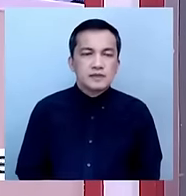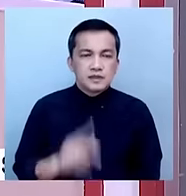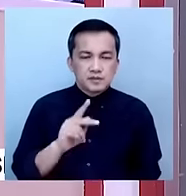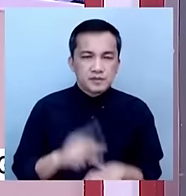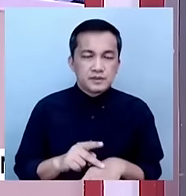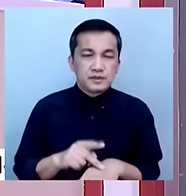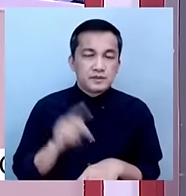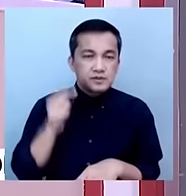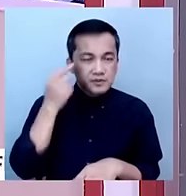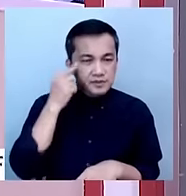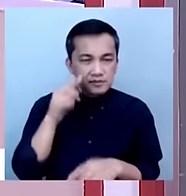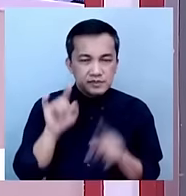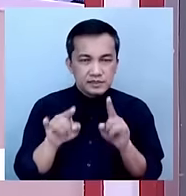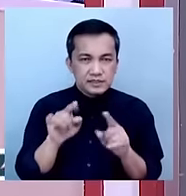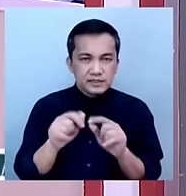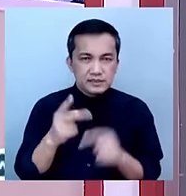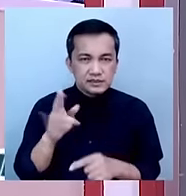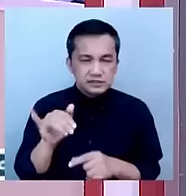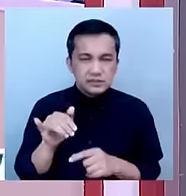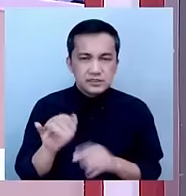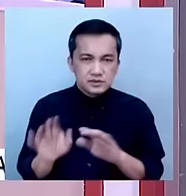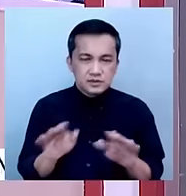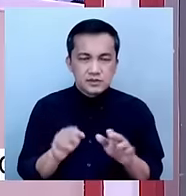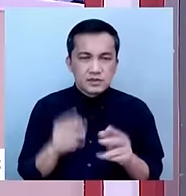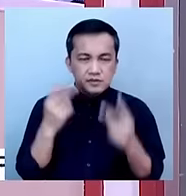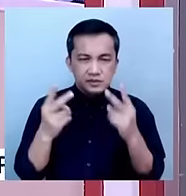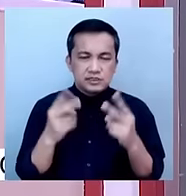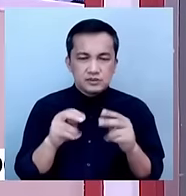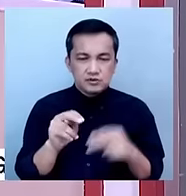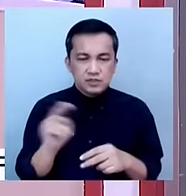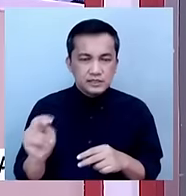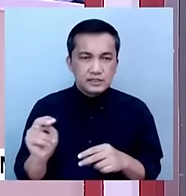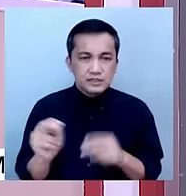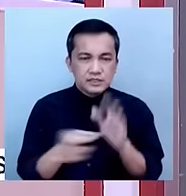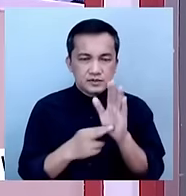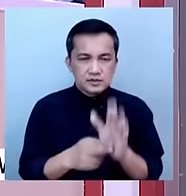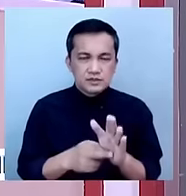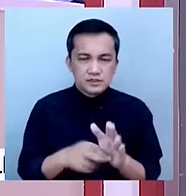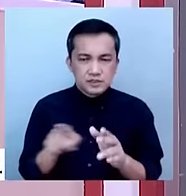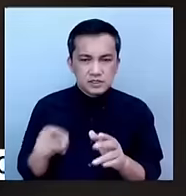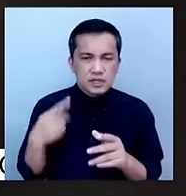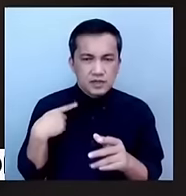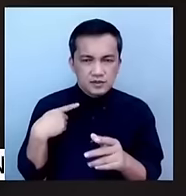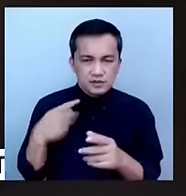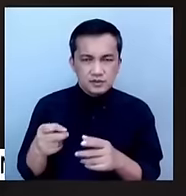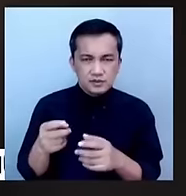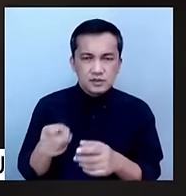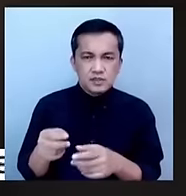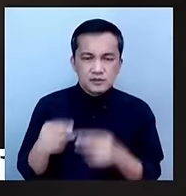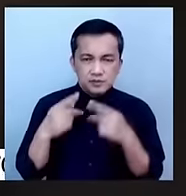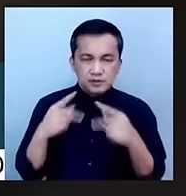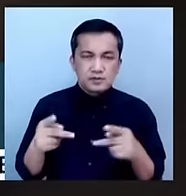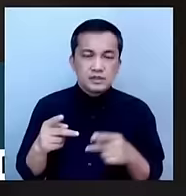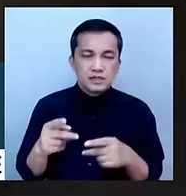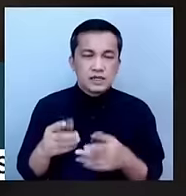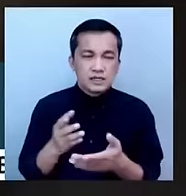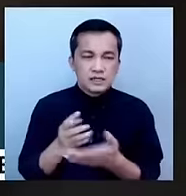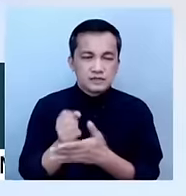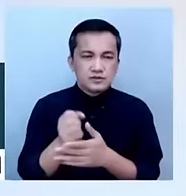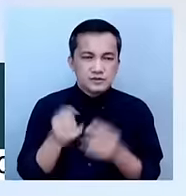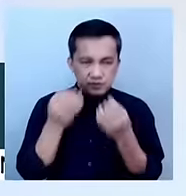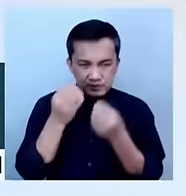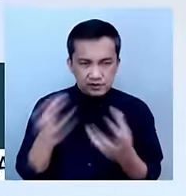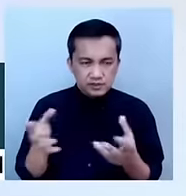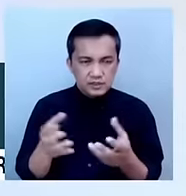a visiting UN special rapporteur they uphold the public's right to information. The assurance was given to Irene Khan by the Philippine